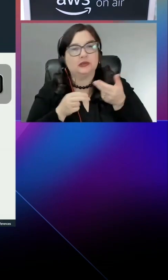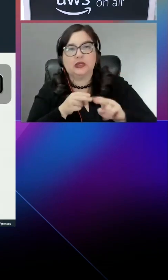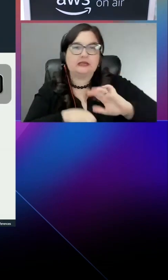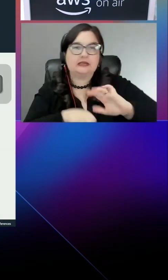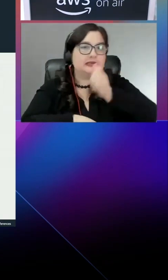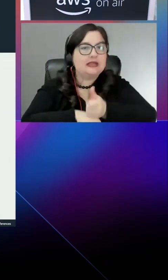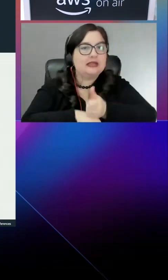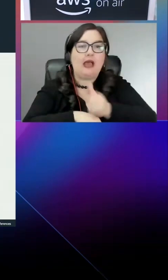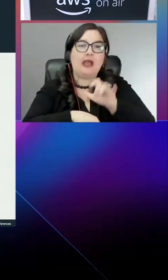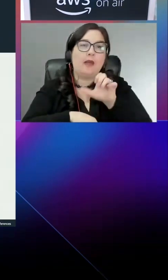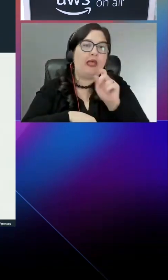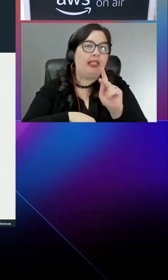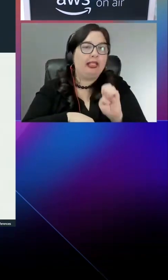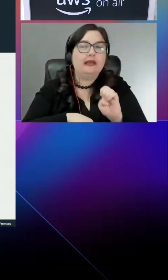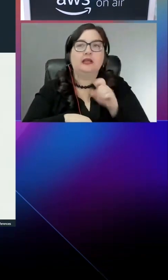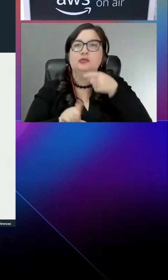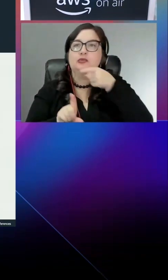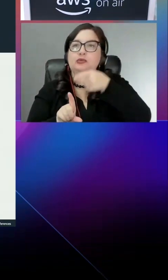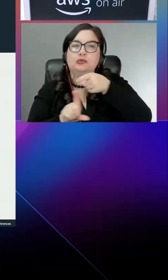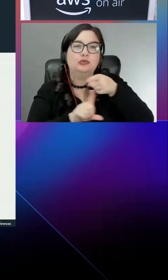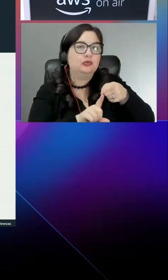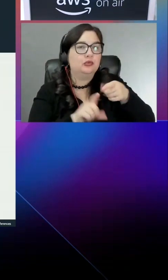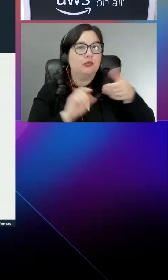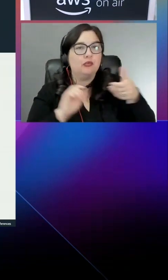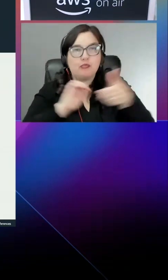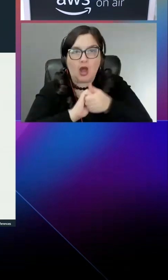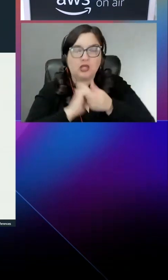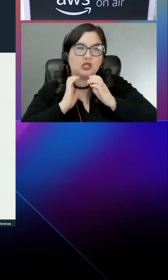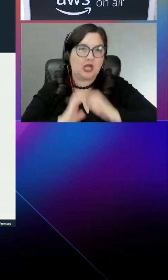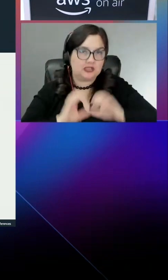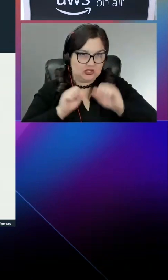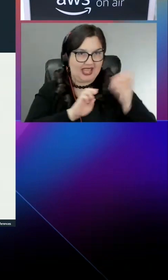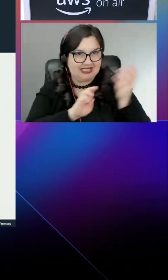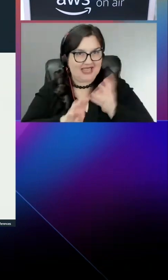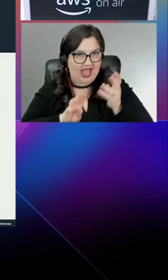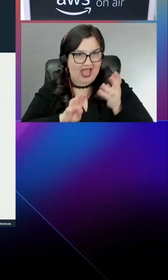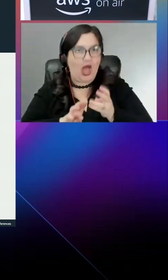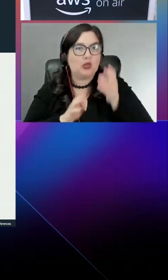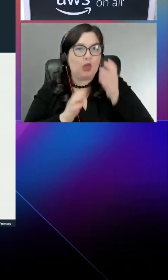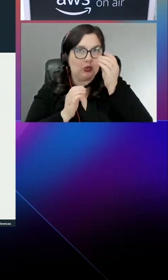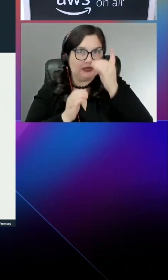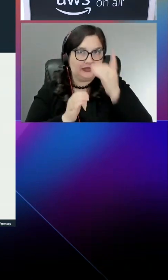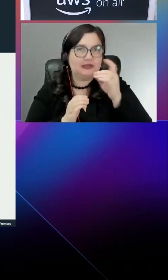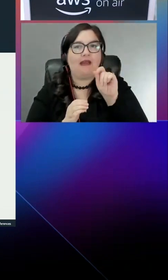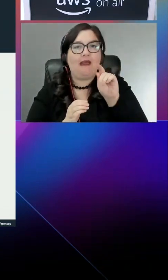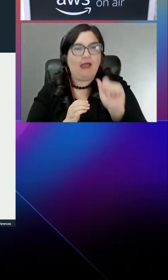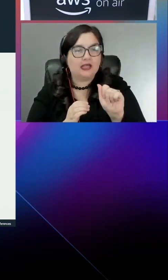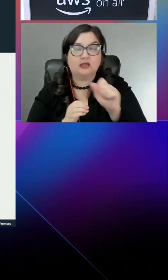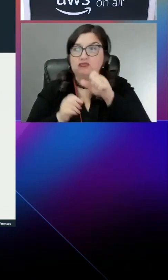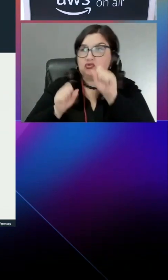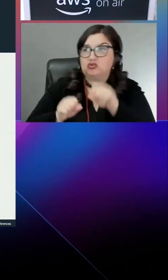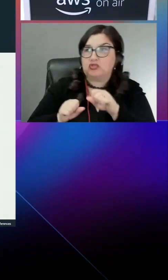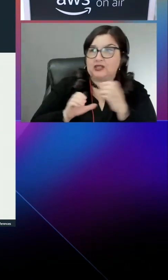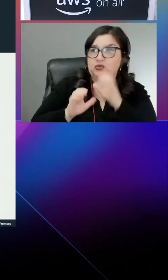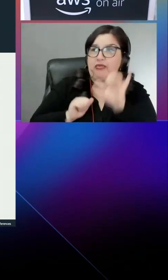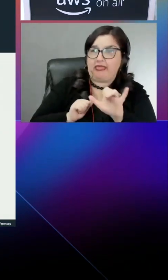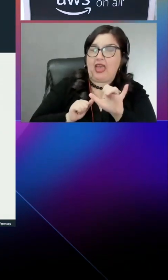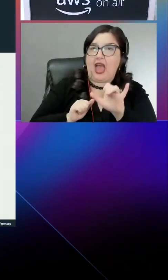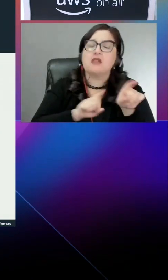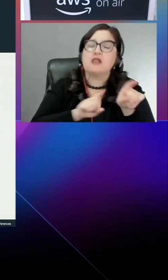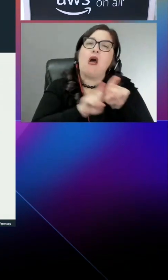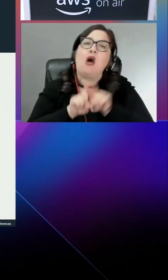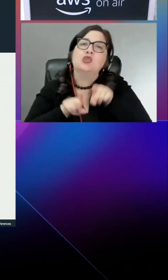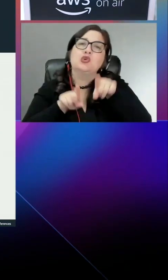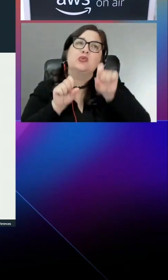or customers and let them download data? You could do that, yeah. But also you could do something like, you know, if you